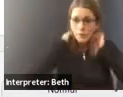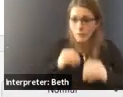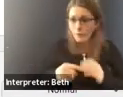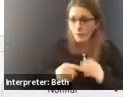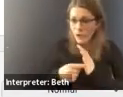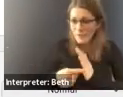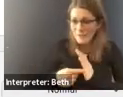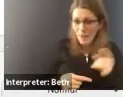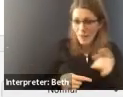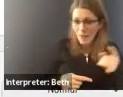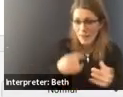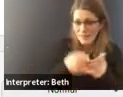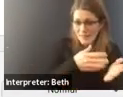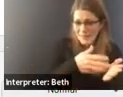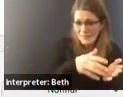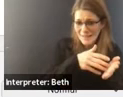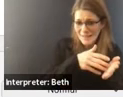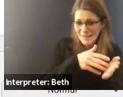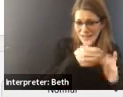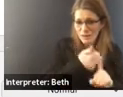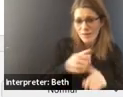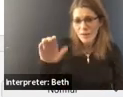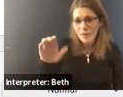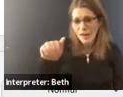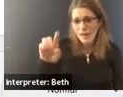CAD file, but I put the